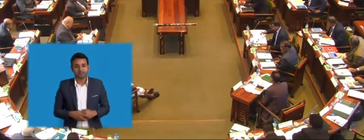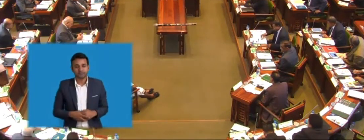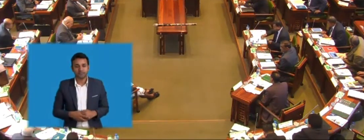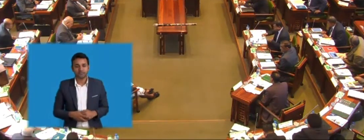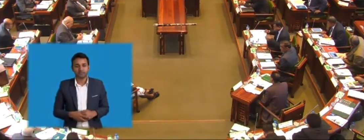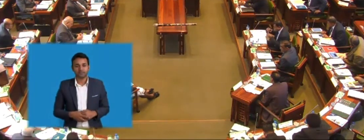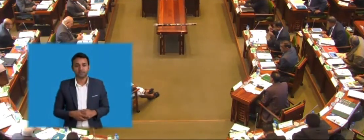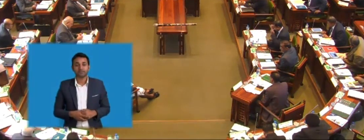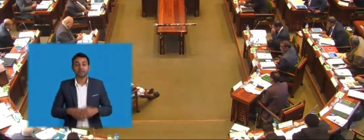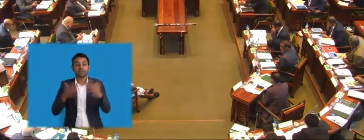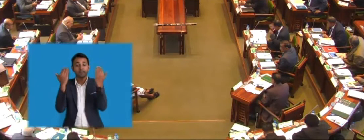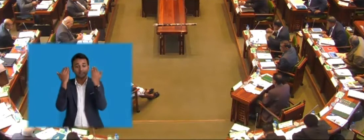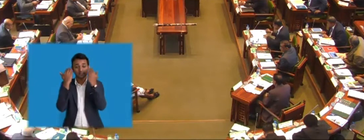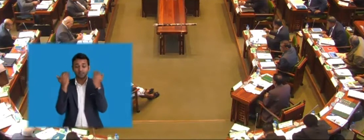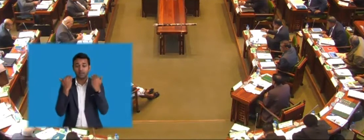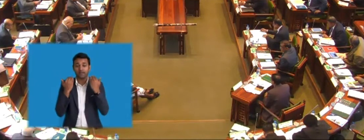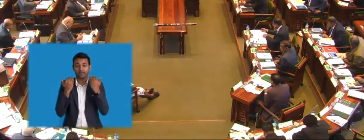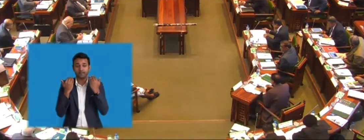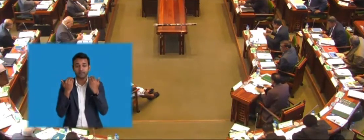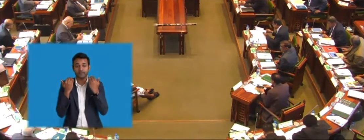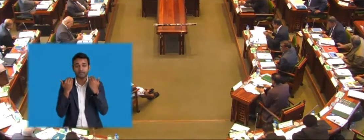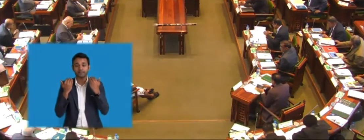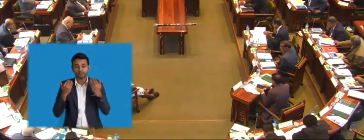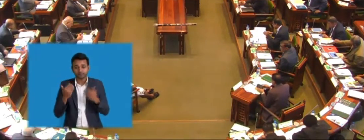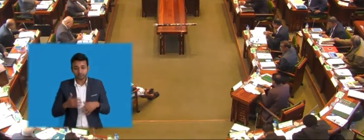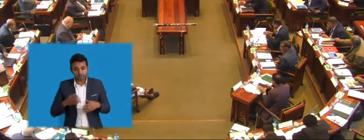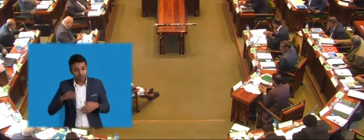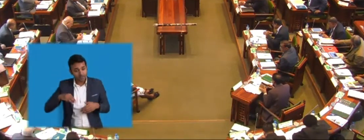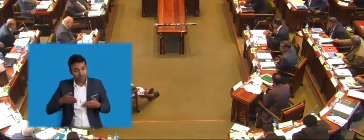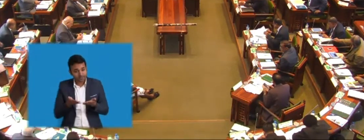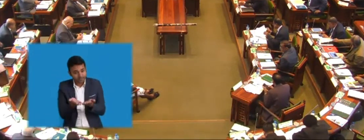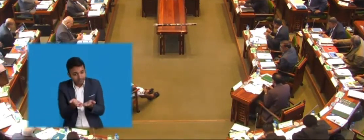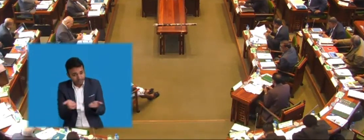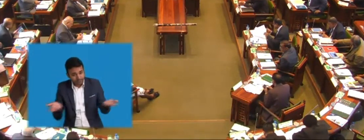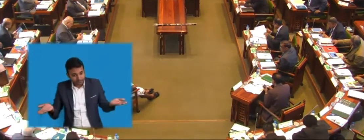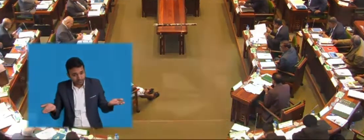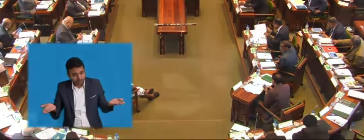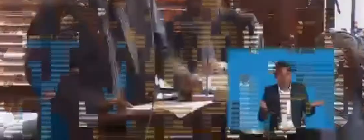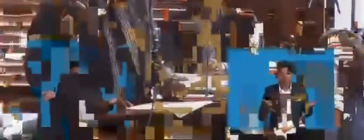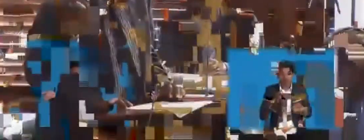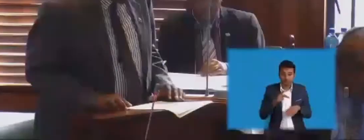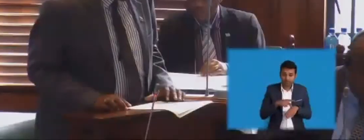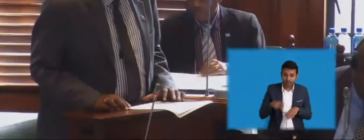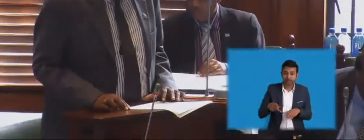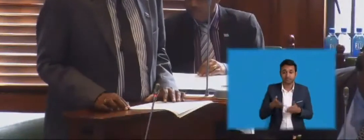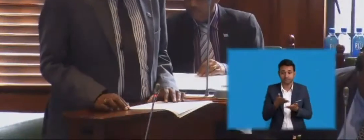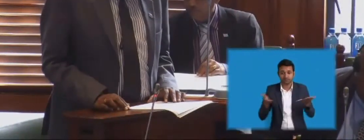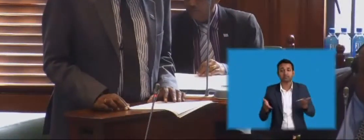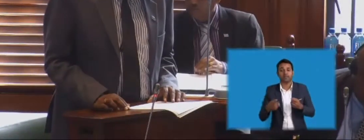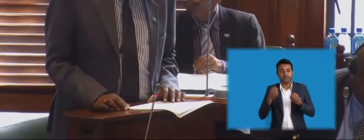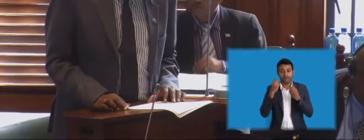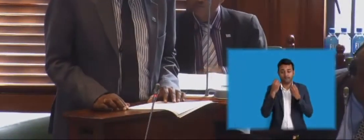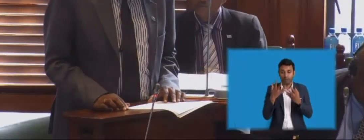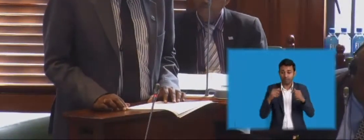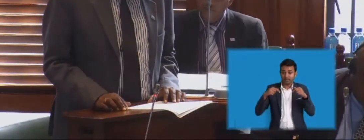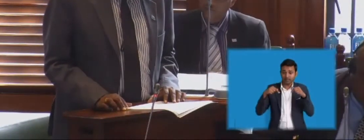Madam Speaker, members of the Honourable House, I rise to inform this August House on the